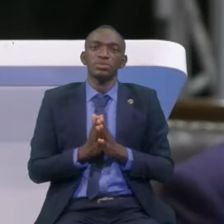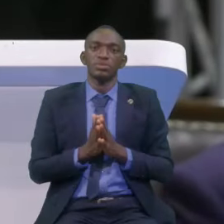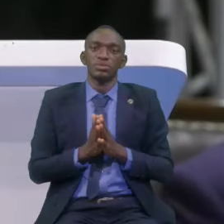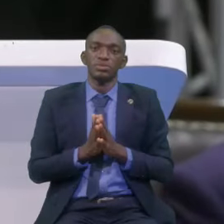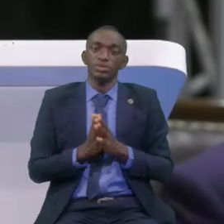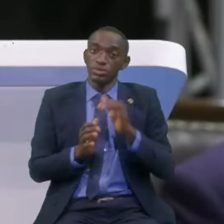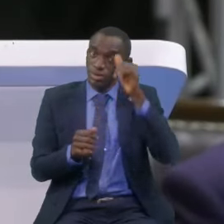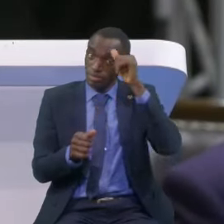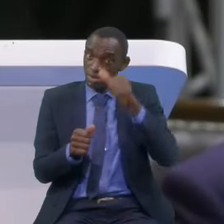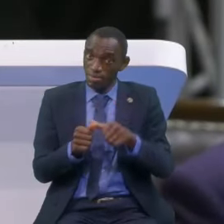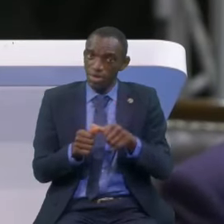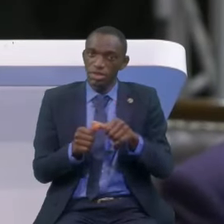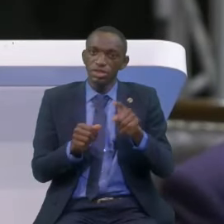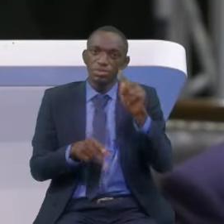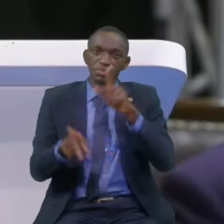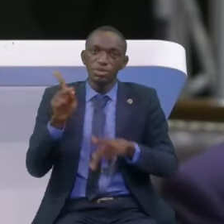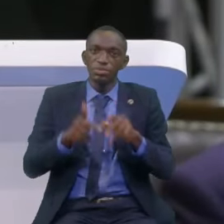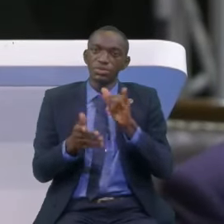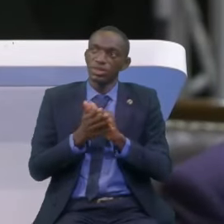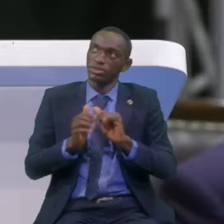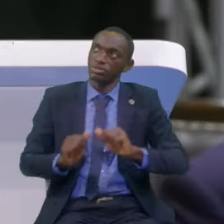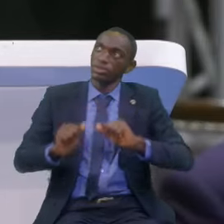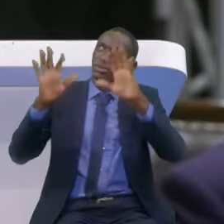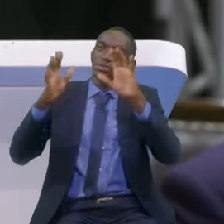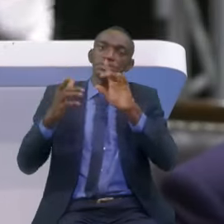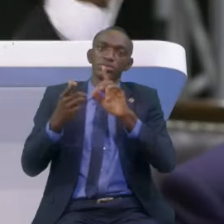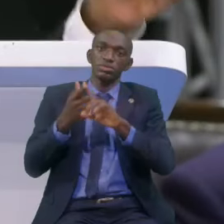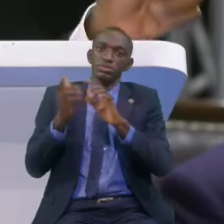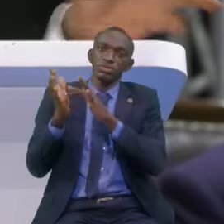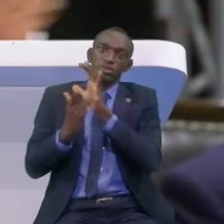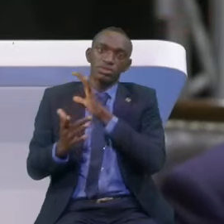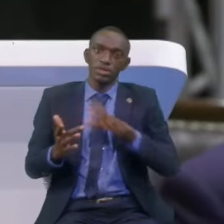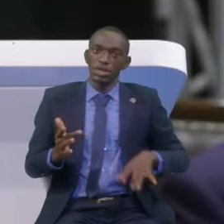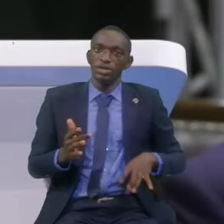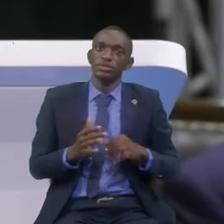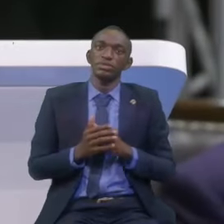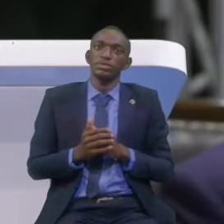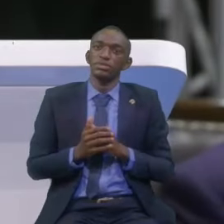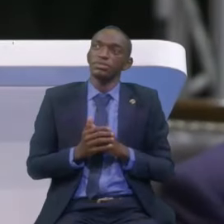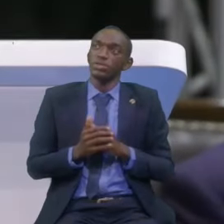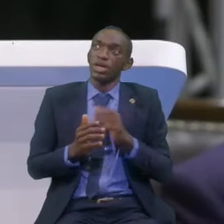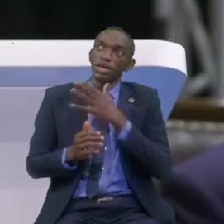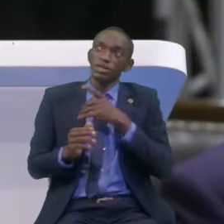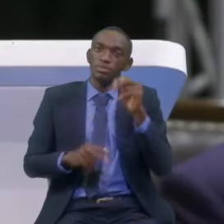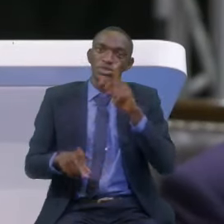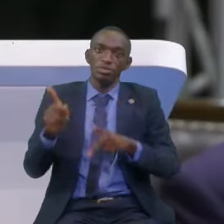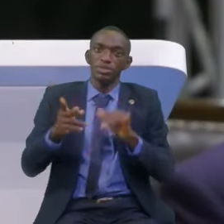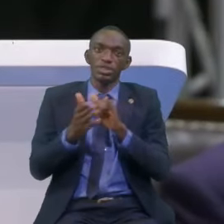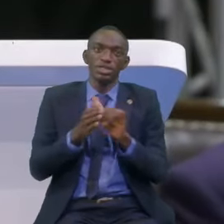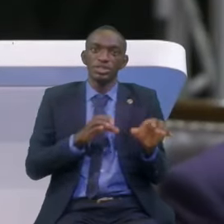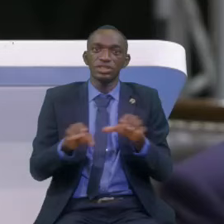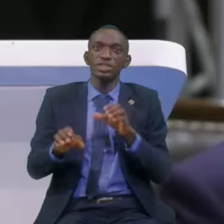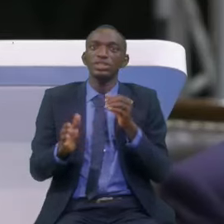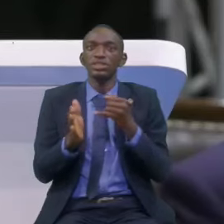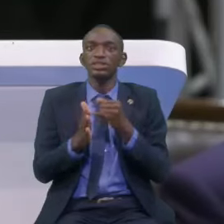who gave their life to Christ tonight and those who did it yesterday, today we have lunch hour with